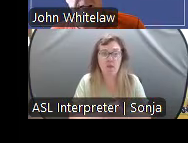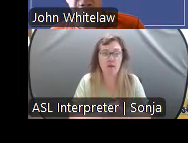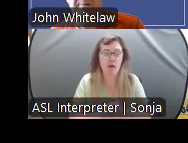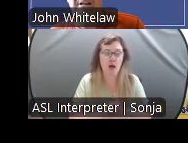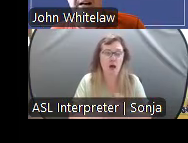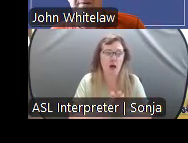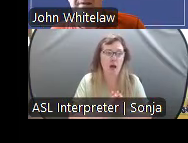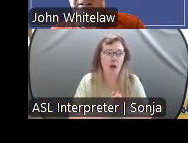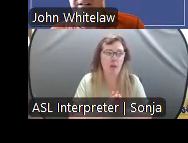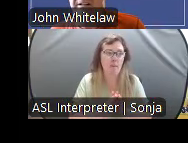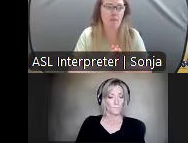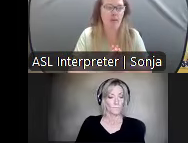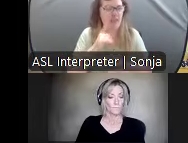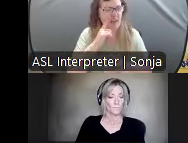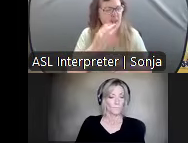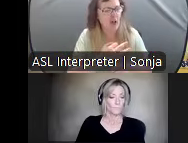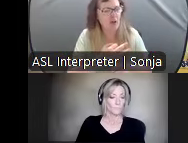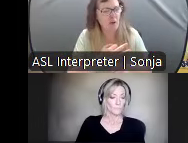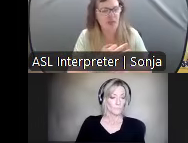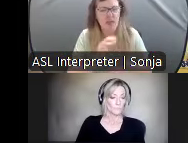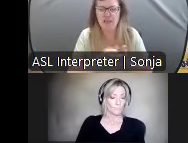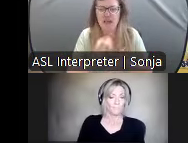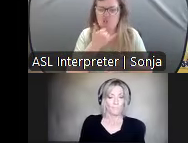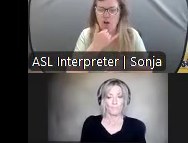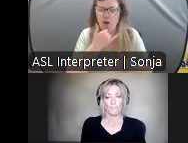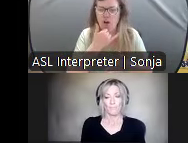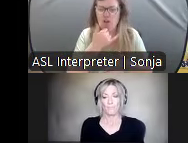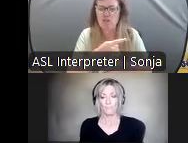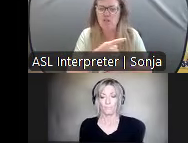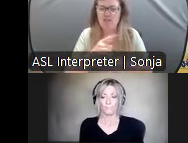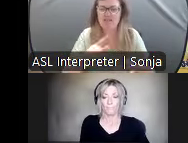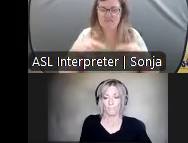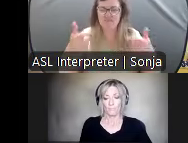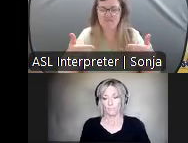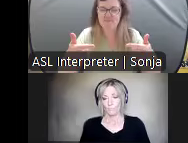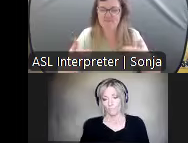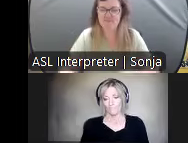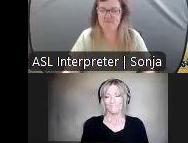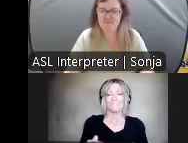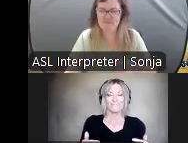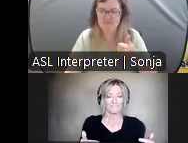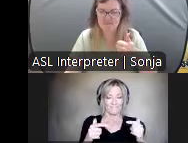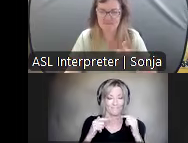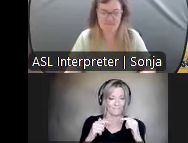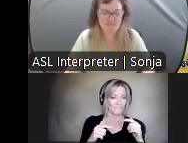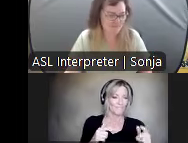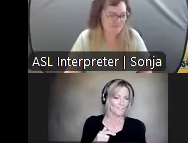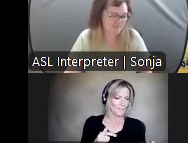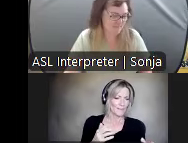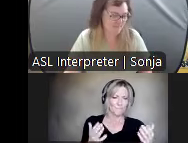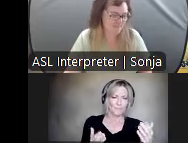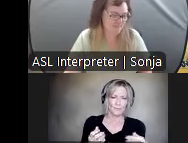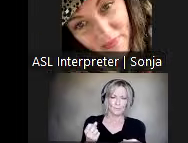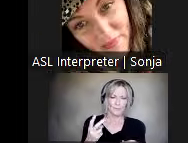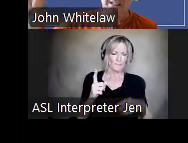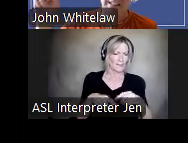and that should be 9 months. I think I got that wrong. Uh, uh, the marriage has to have lasted a certain amount. It might be 12. I can't remember,